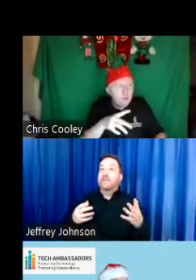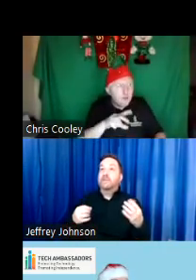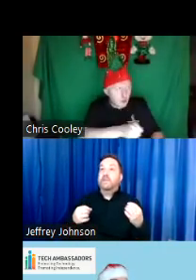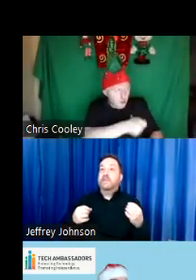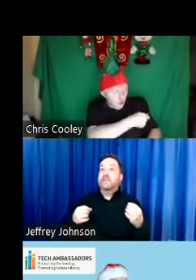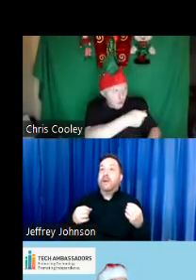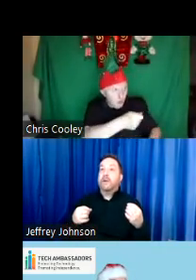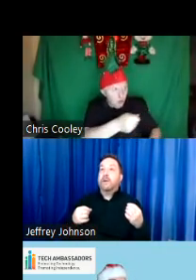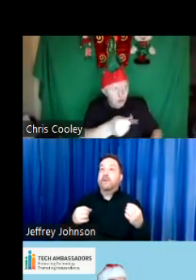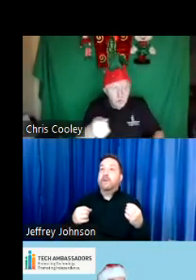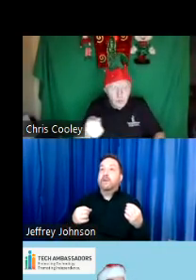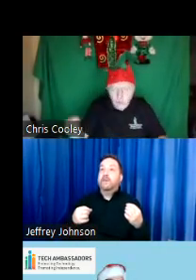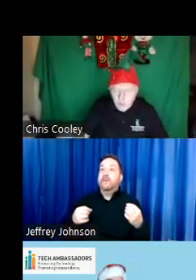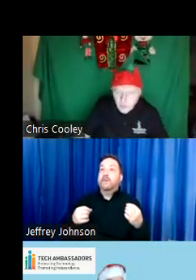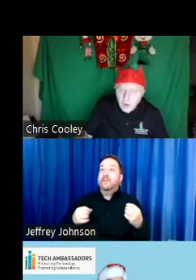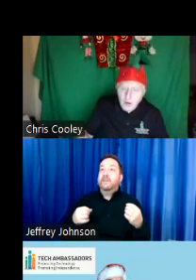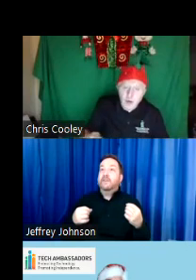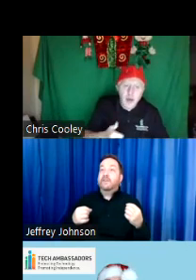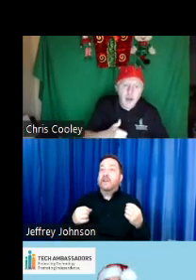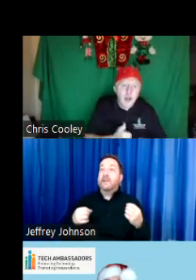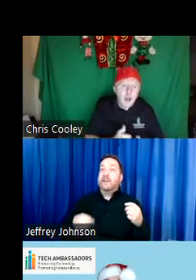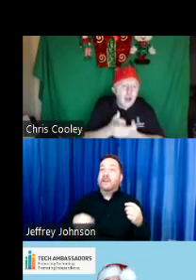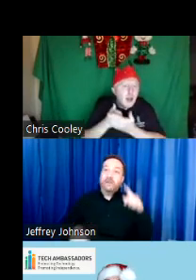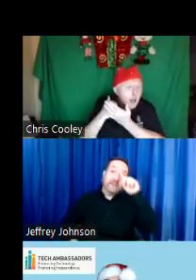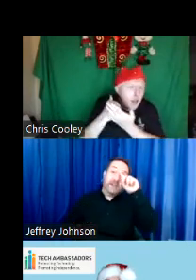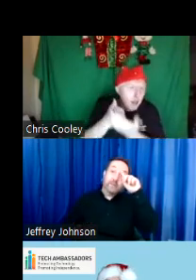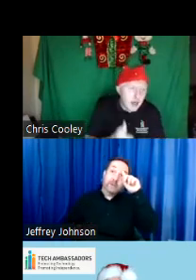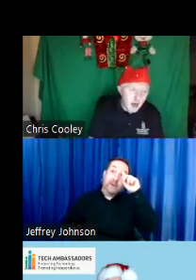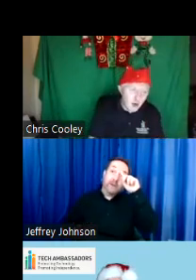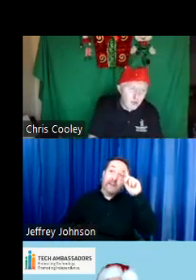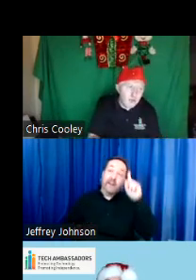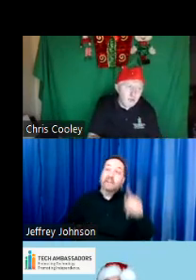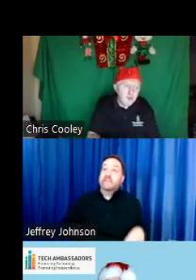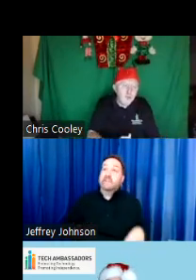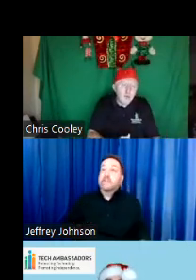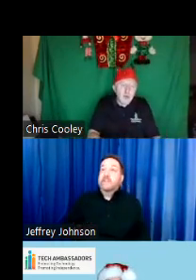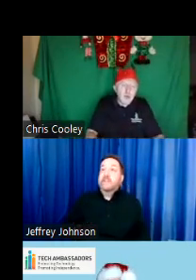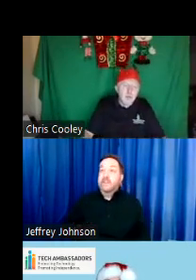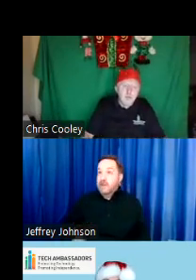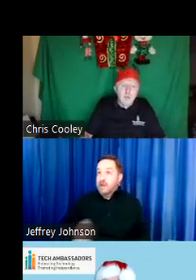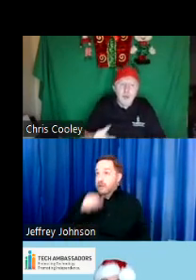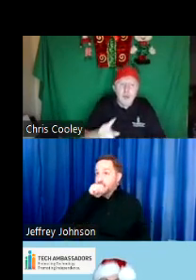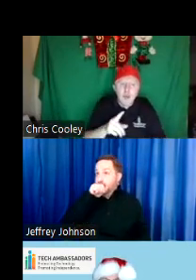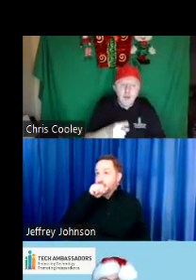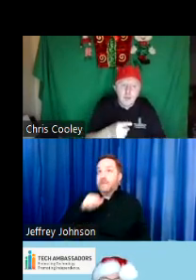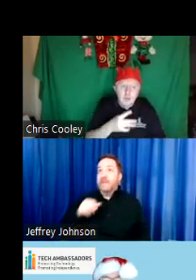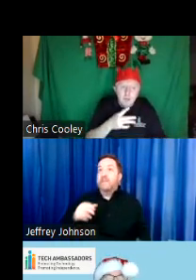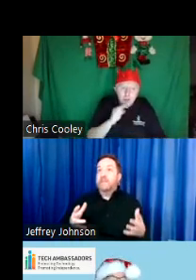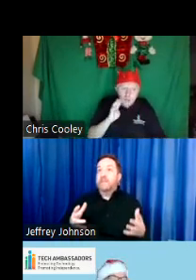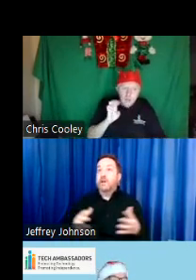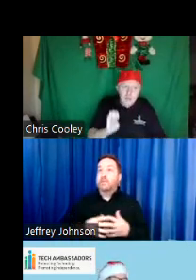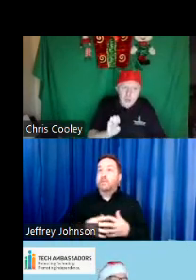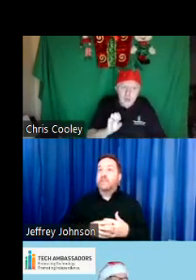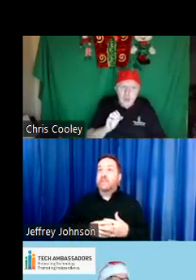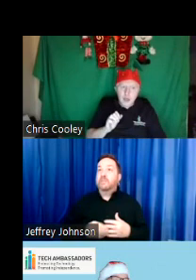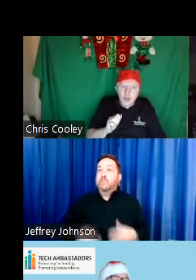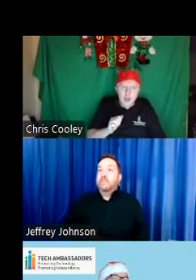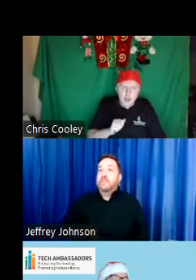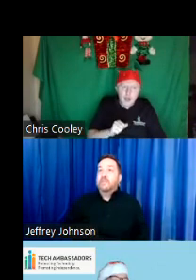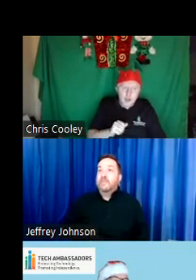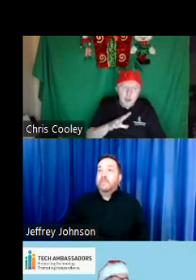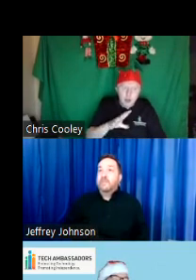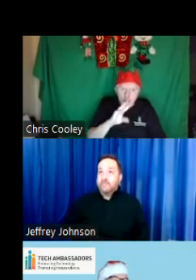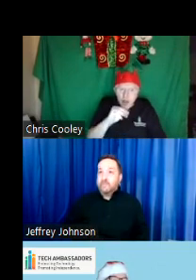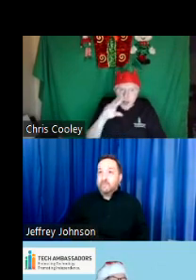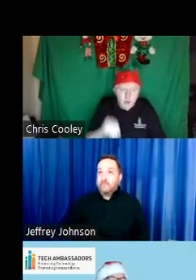you can use this grabber to kind of to help you carry that if it's an awkward shape.